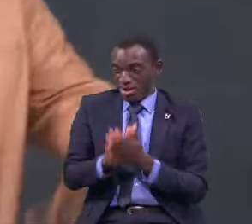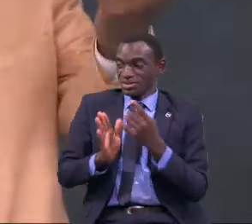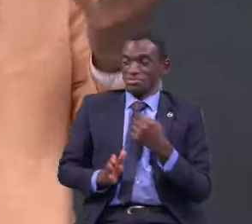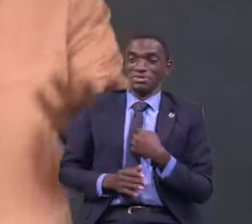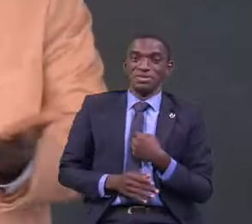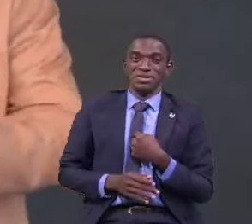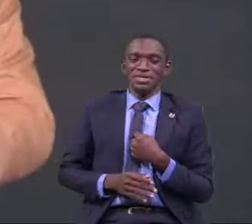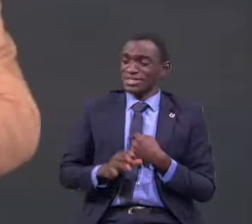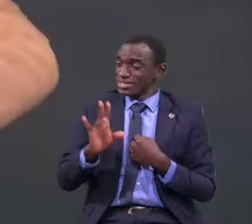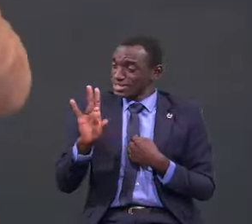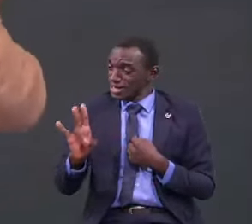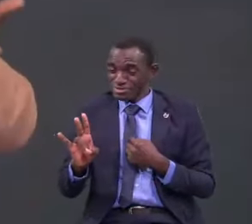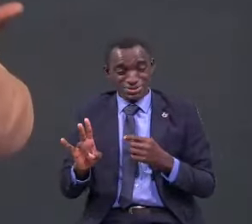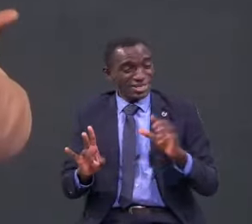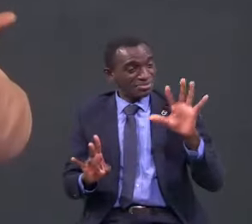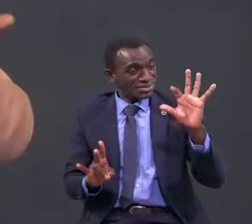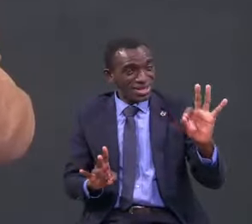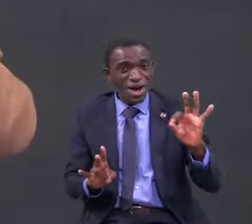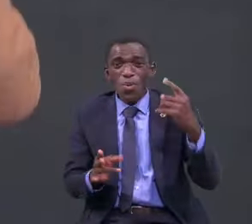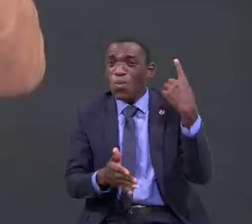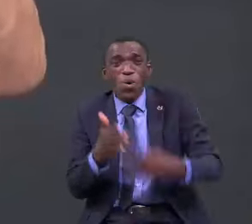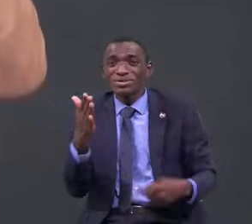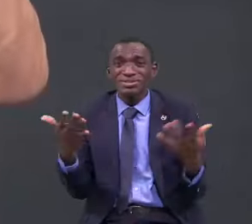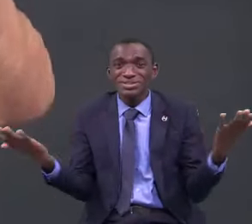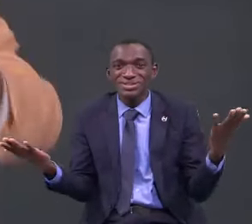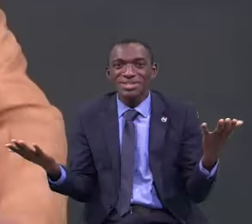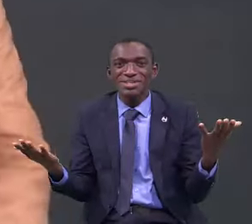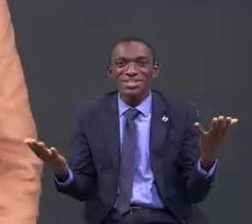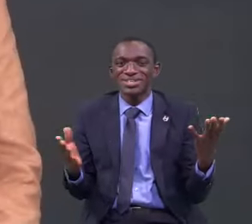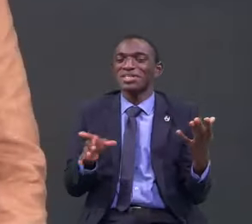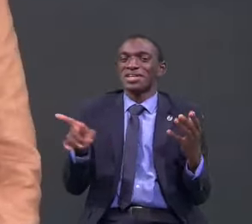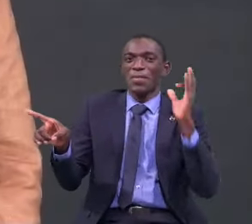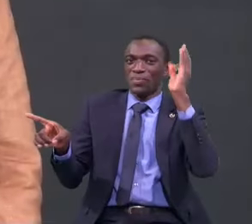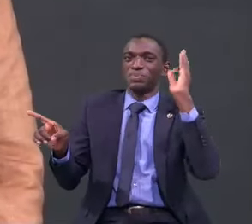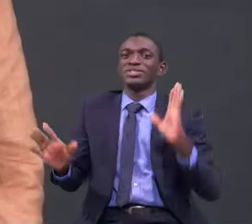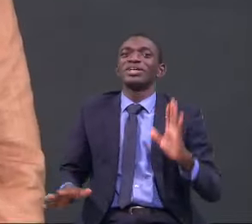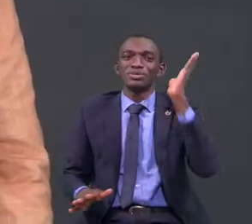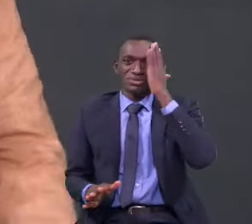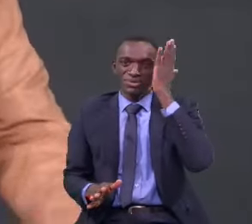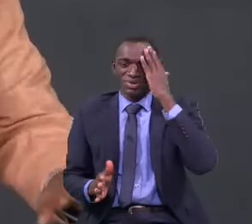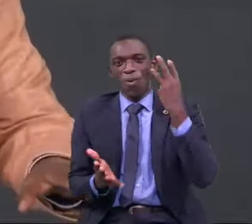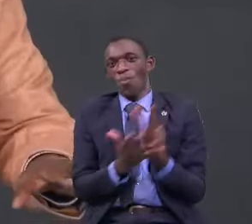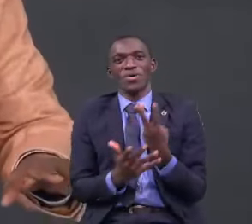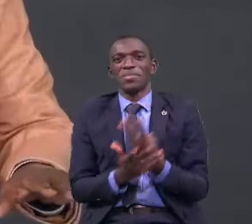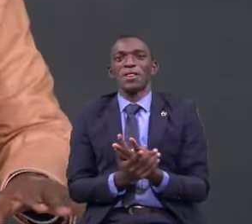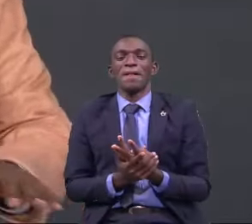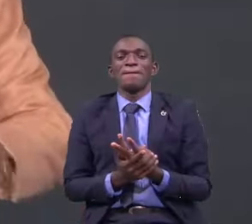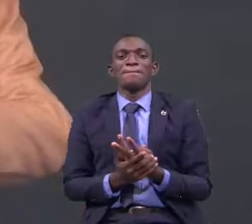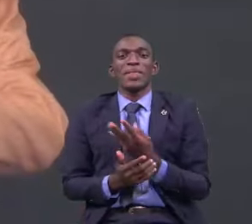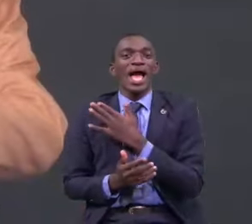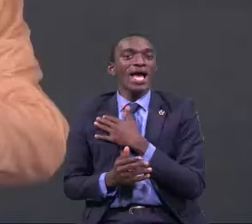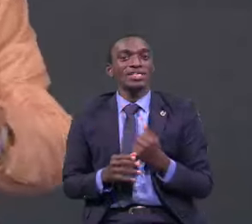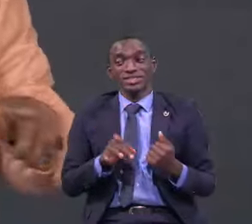demandes, 7 times 9, 7 fois 9, I've mastered that thing. Je maîtrise déjà cela. Now I